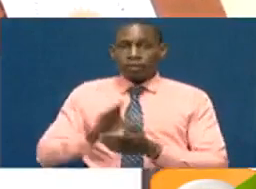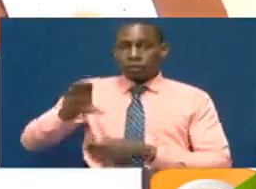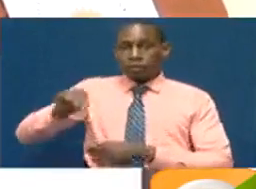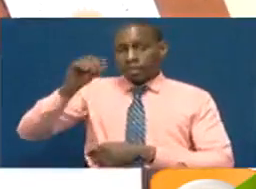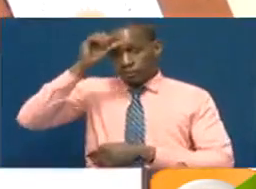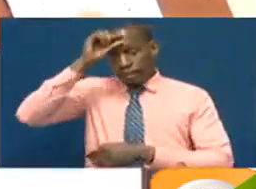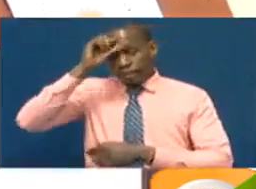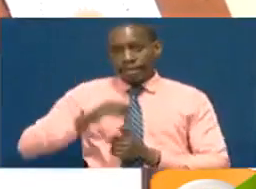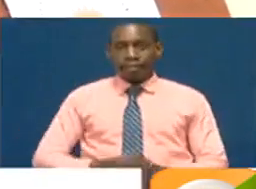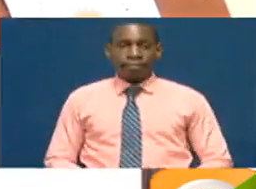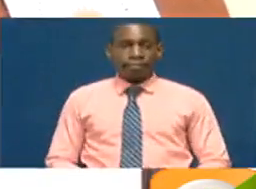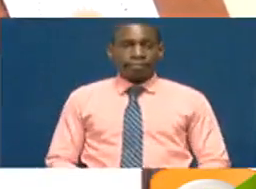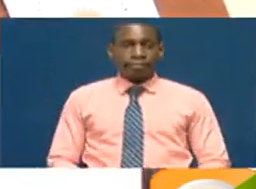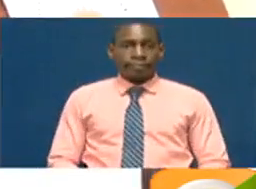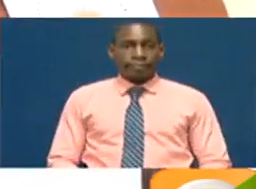kwa serikali.